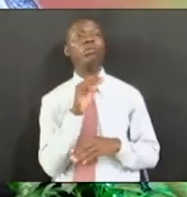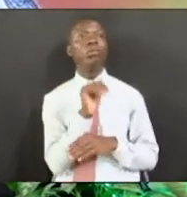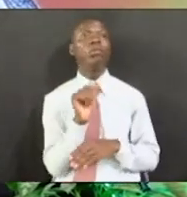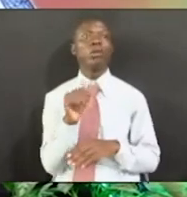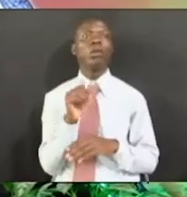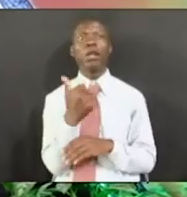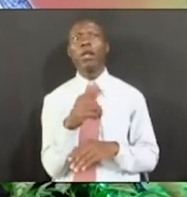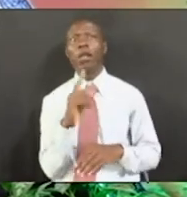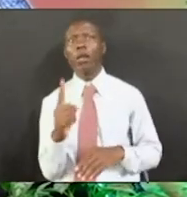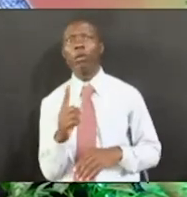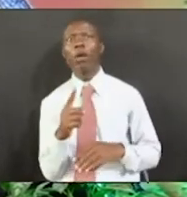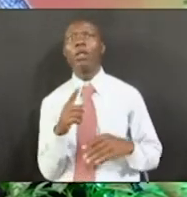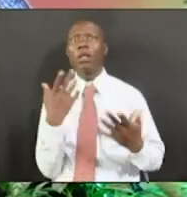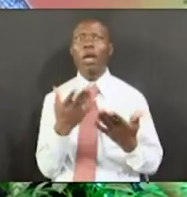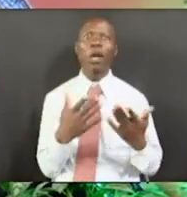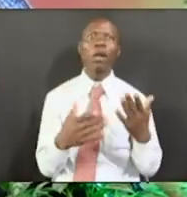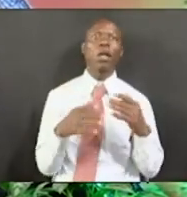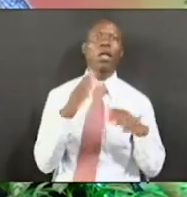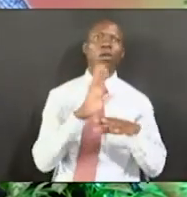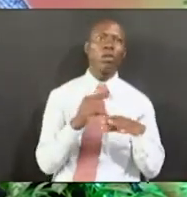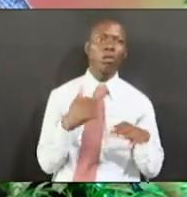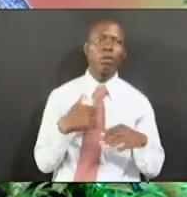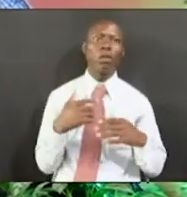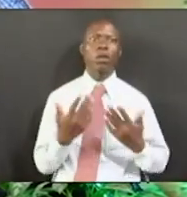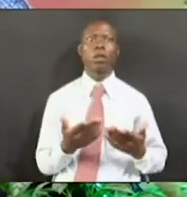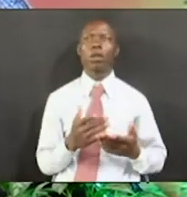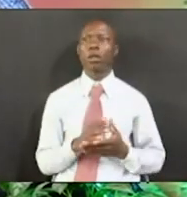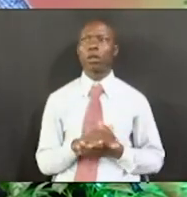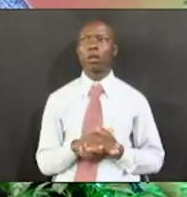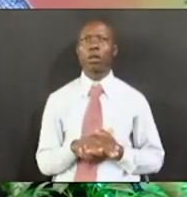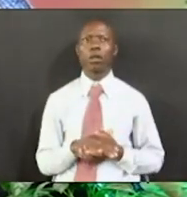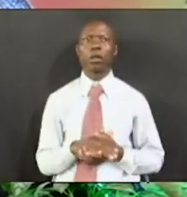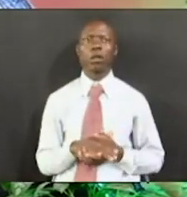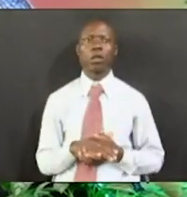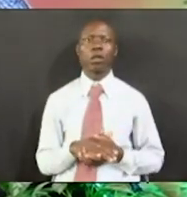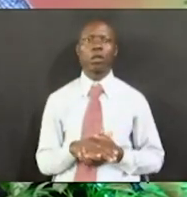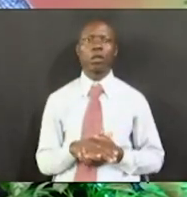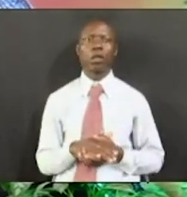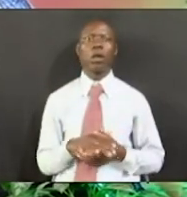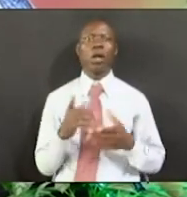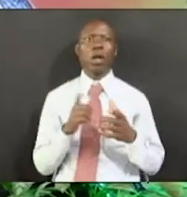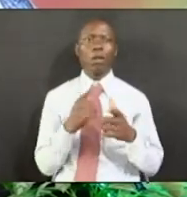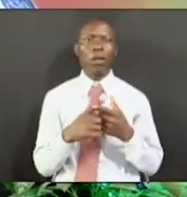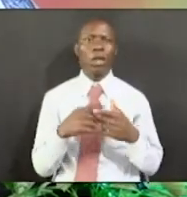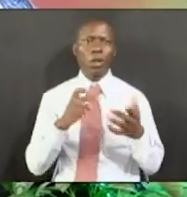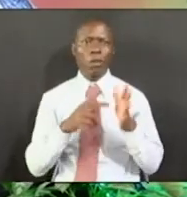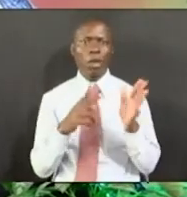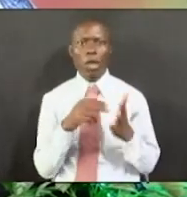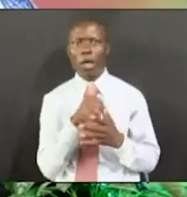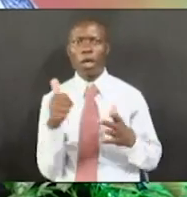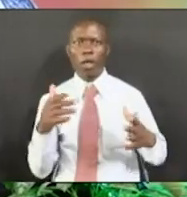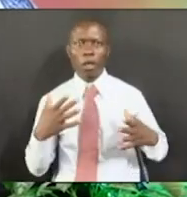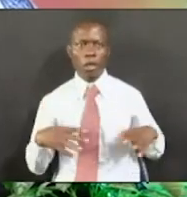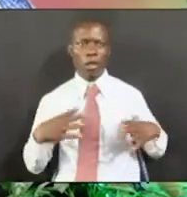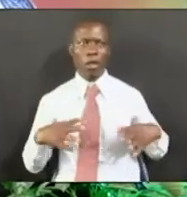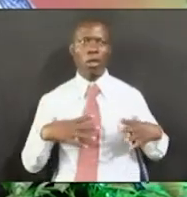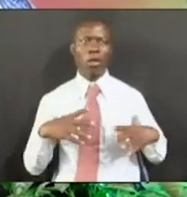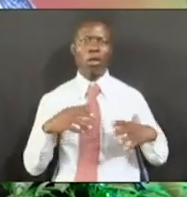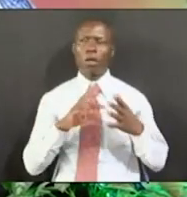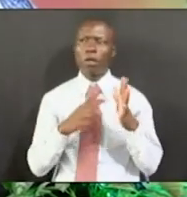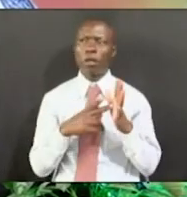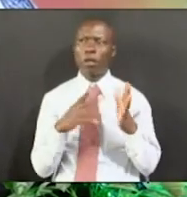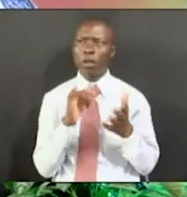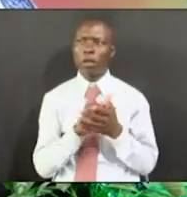way God called you. And you see, meet pastors who are trying to mimic other preachers. You don't need to mimic anyone.